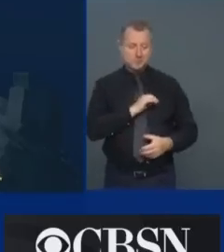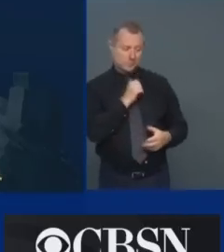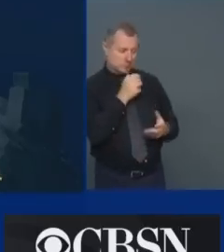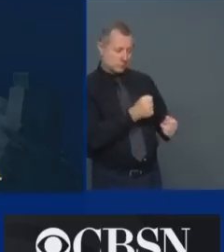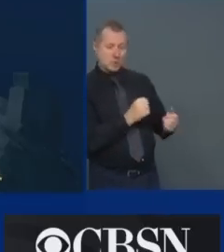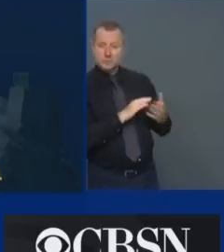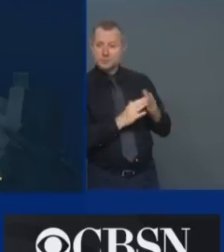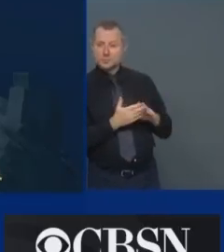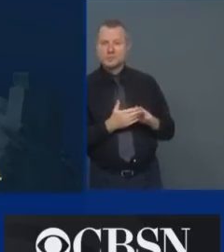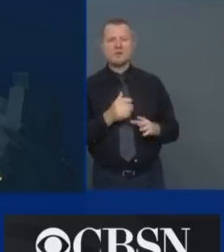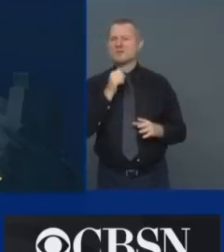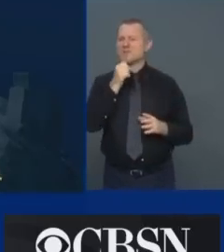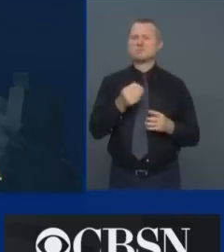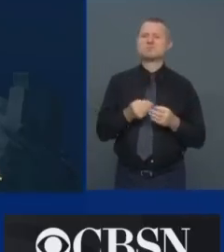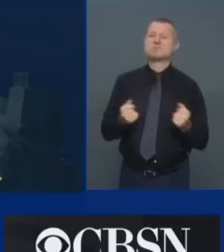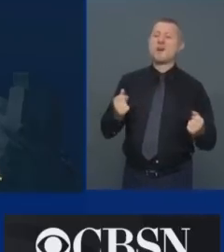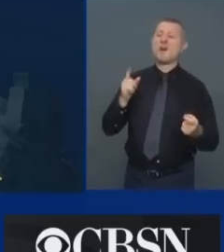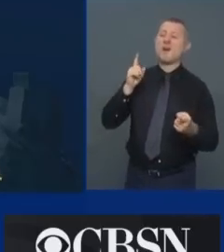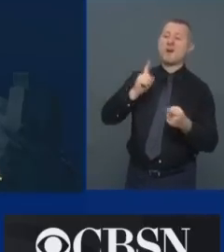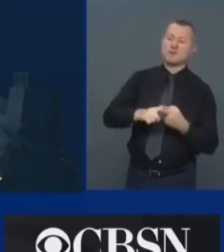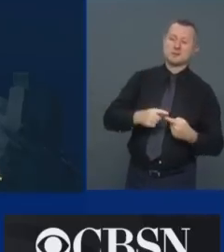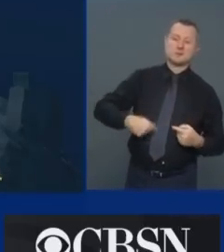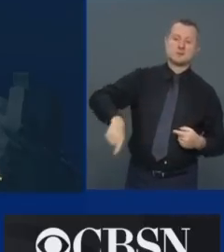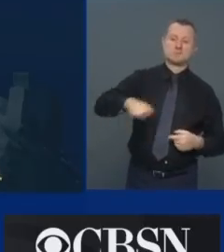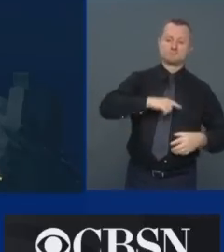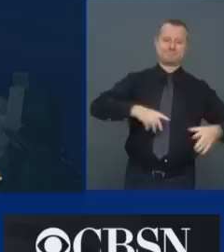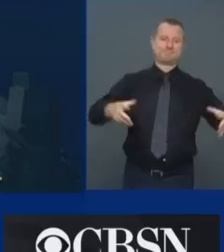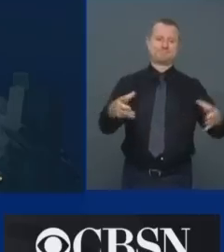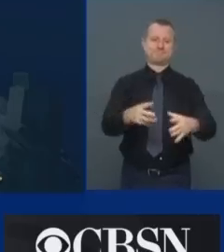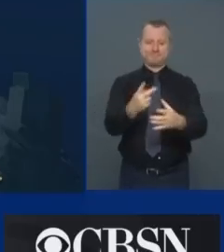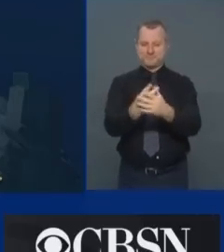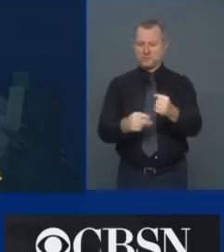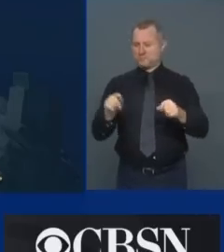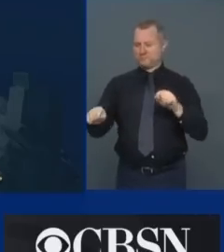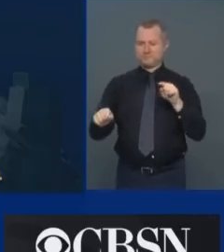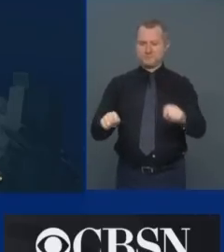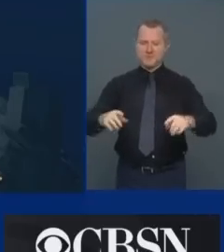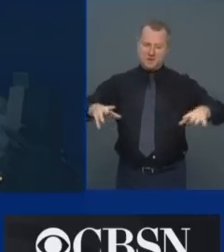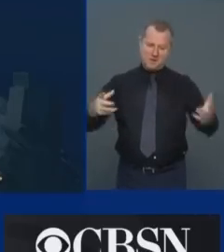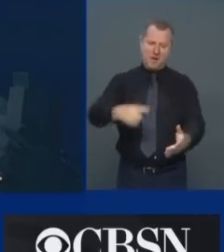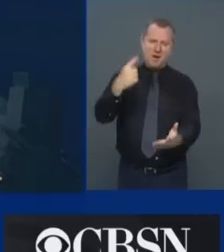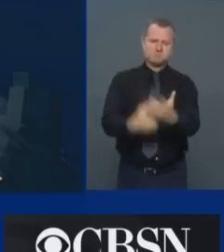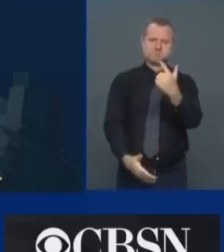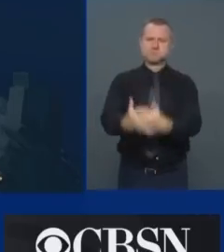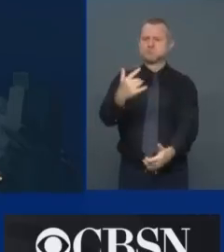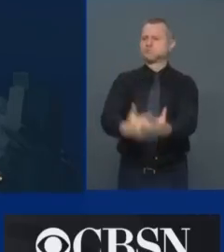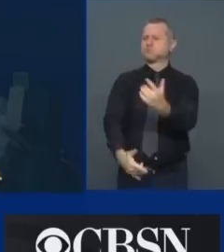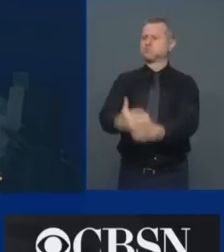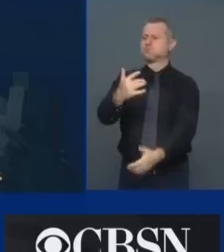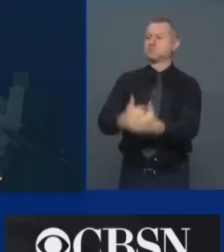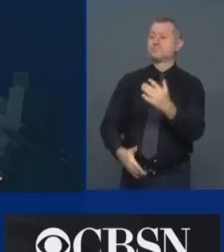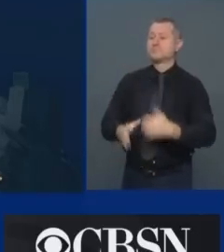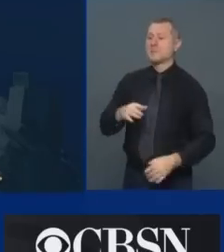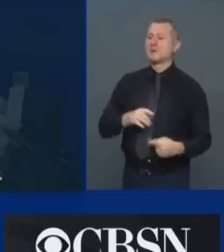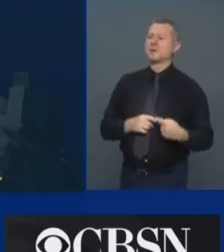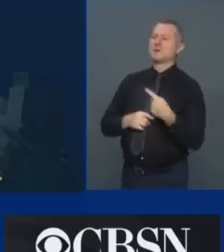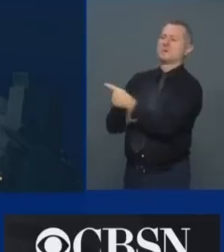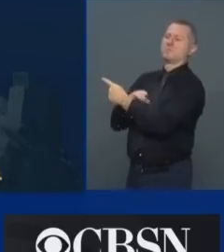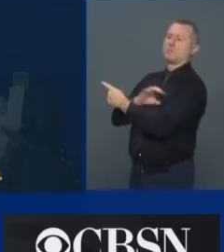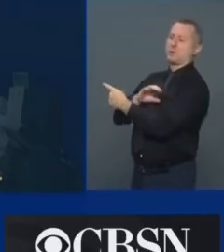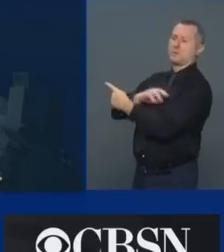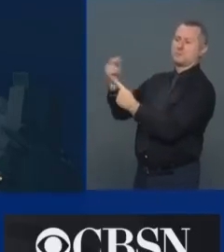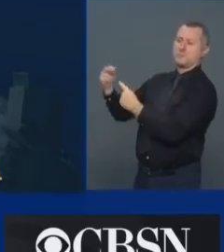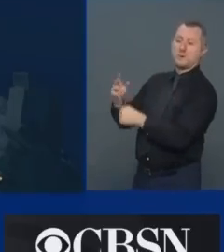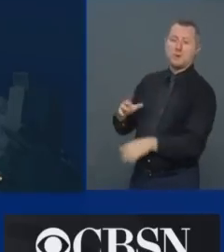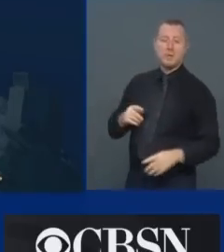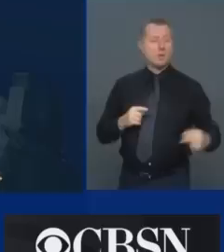until you resolve them. Well, the police feel this. Well, the community feels this. Well, the police feel